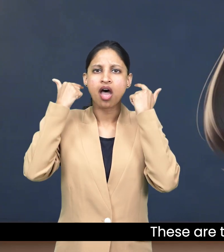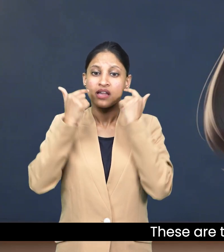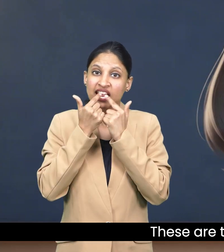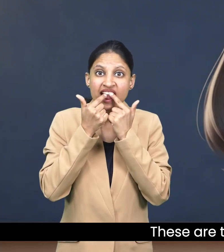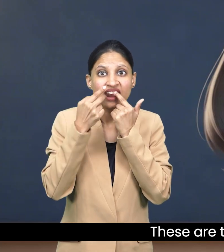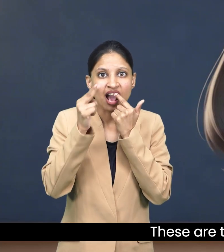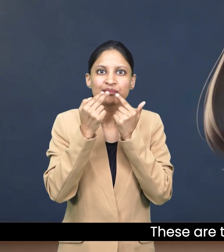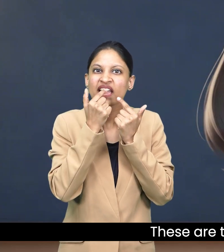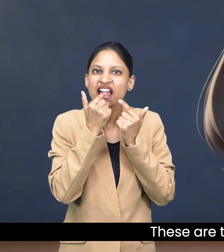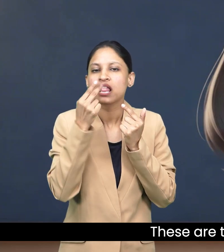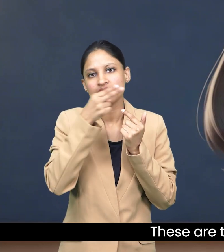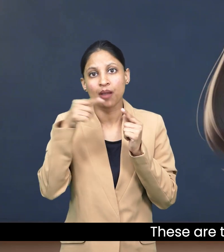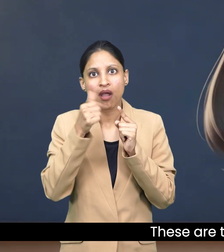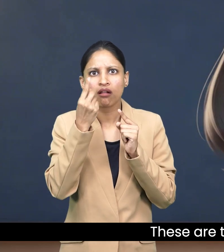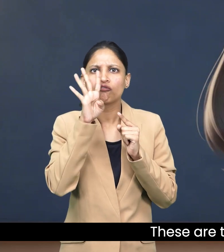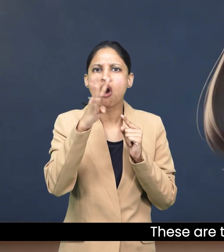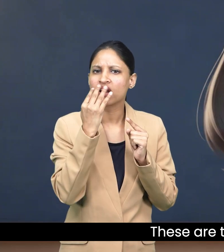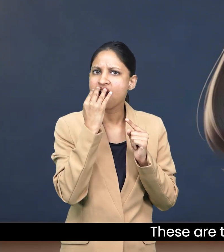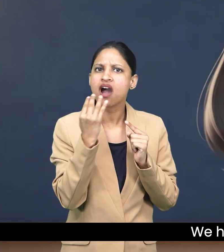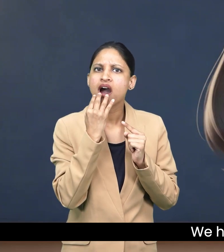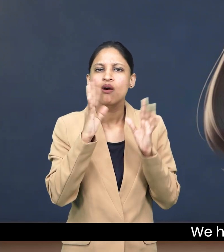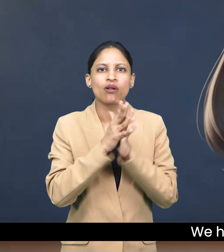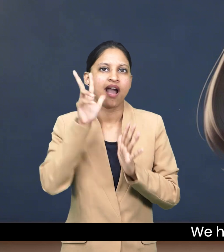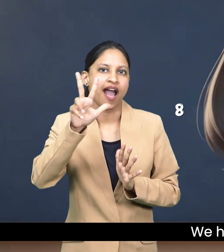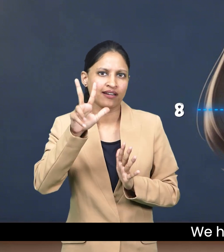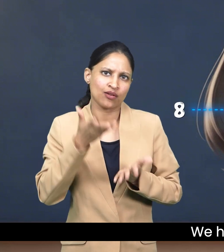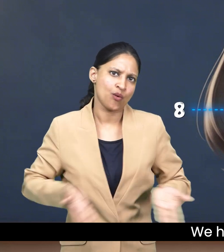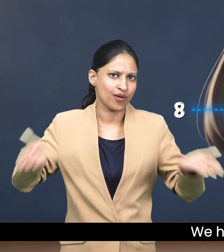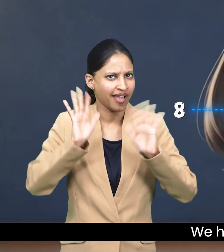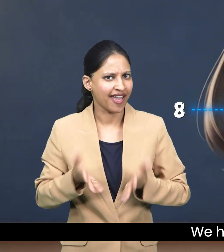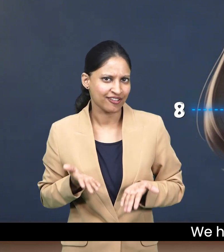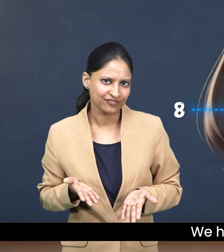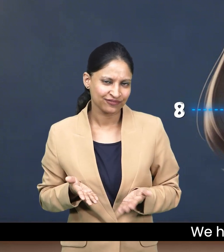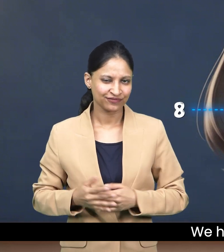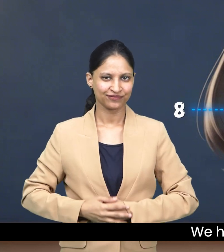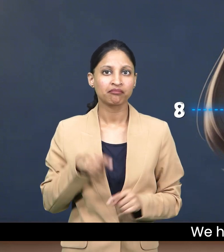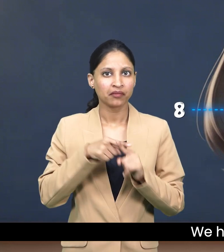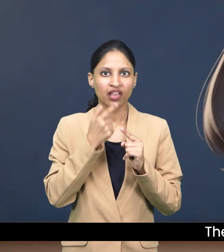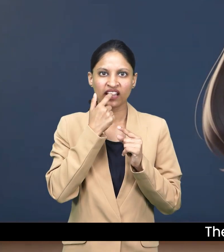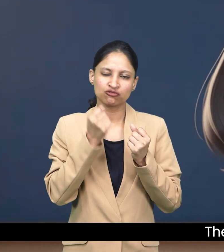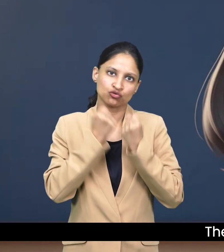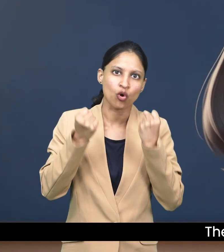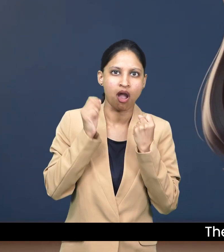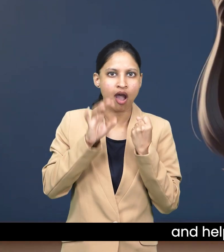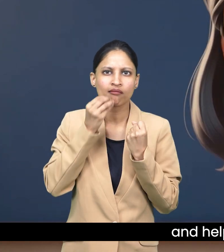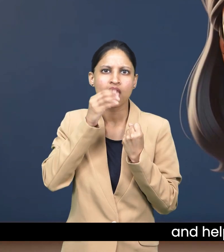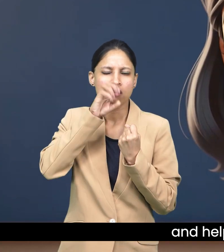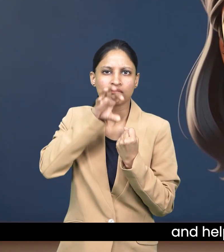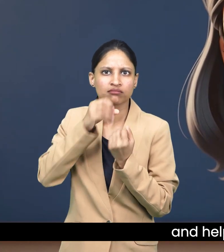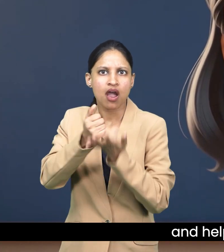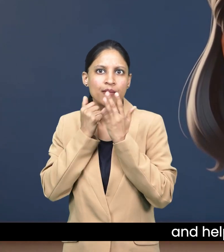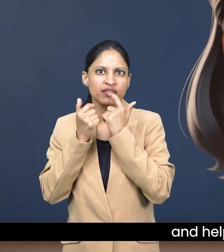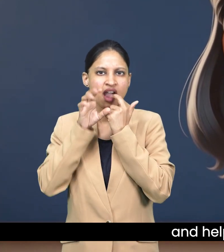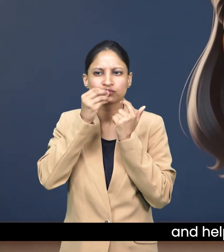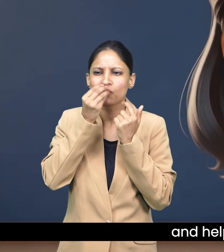These are the teeth. In the front, we have 8 incisors. They are sharp and help